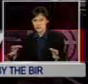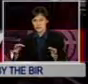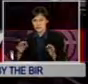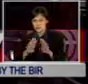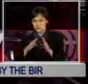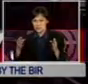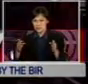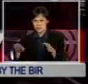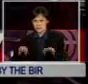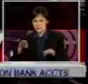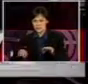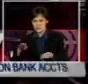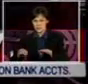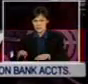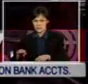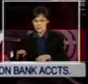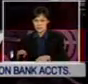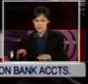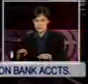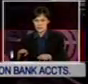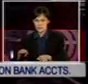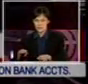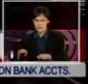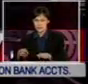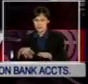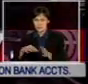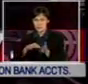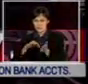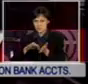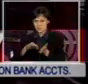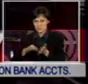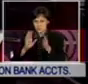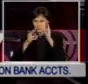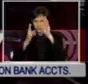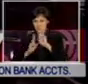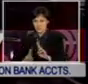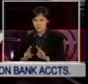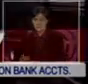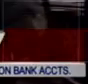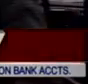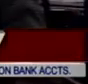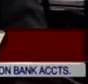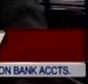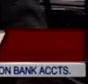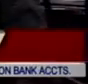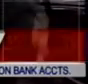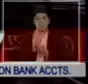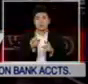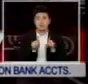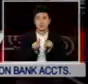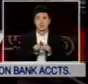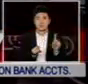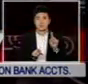opening balances pertaining to these five accounts, Your Honor. And we will be presenting also